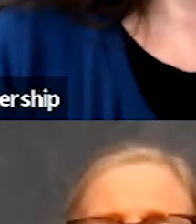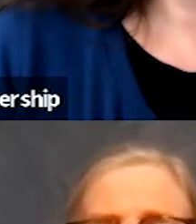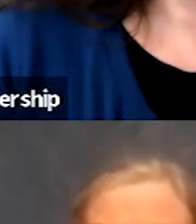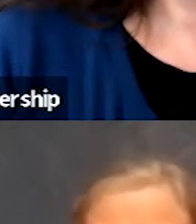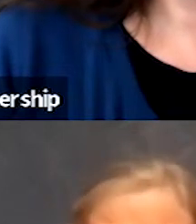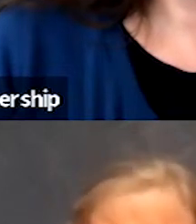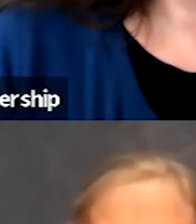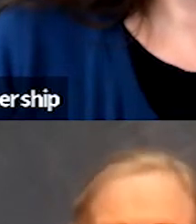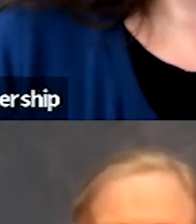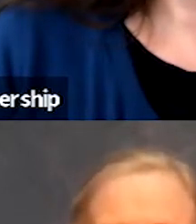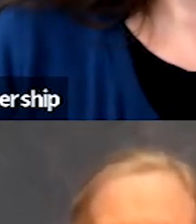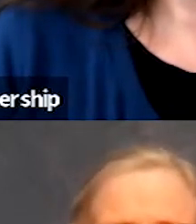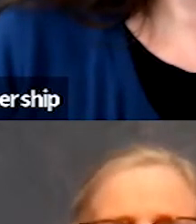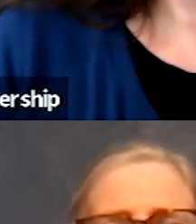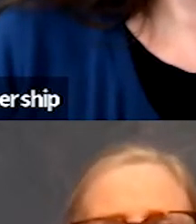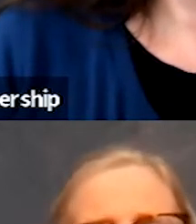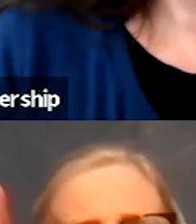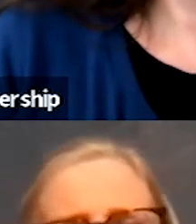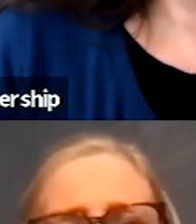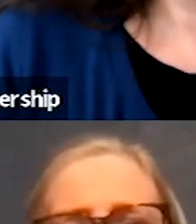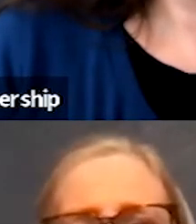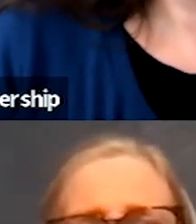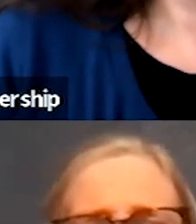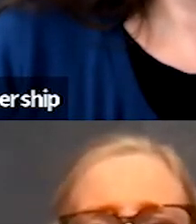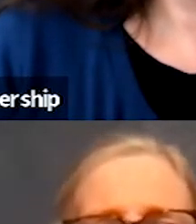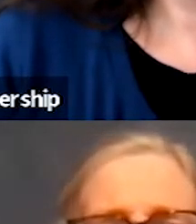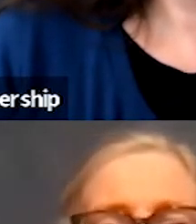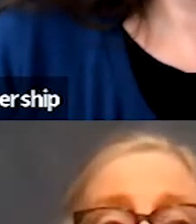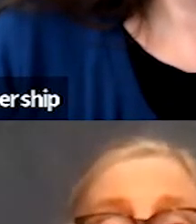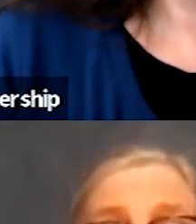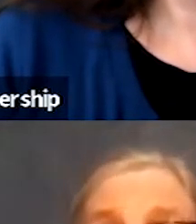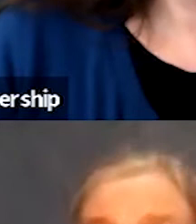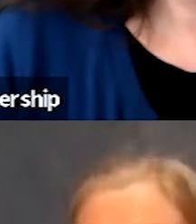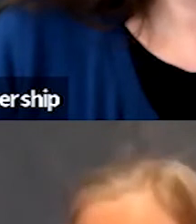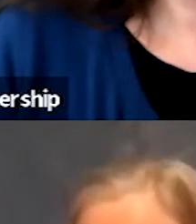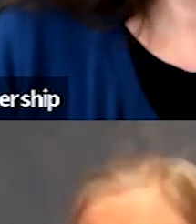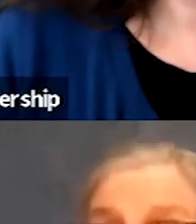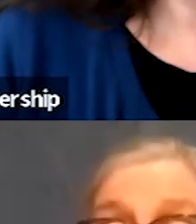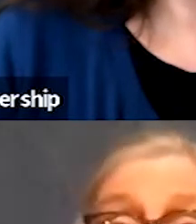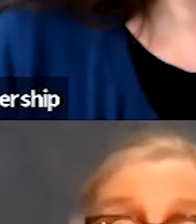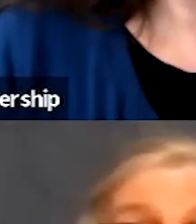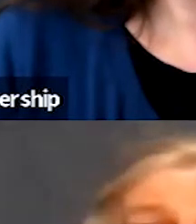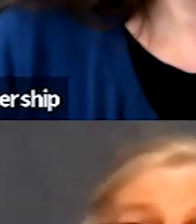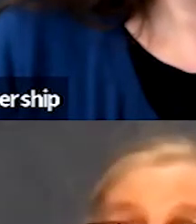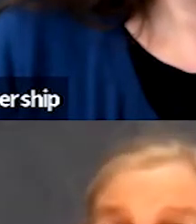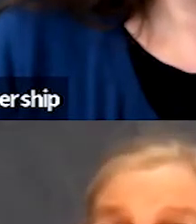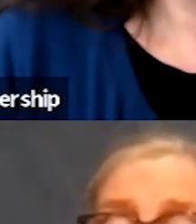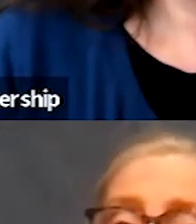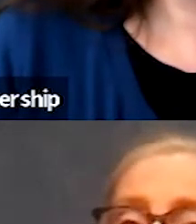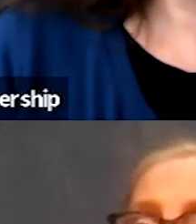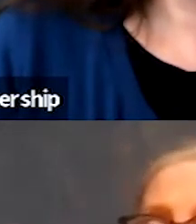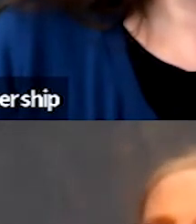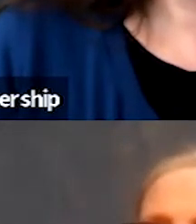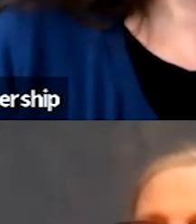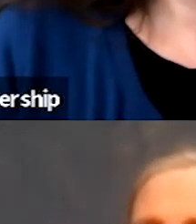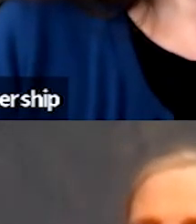work and future webinars as well. I definitely want to make sure that you're aware that our priority is to engage families as partners